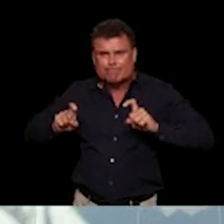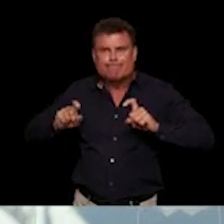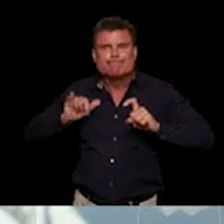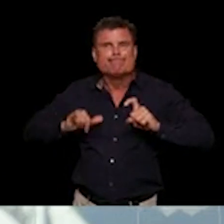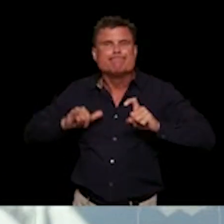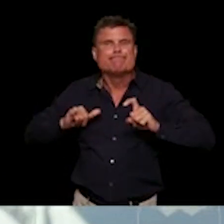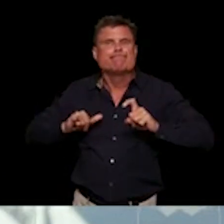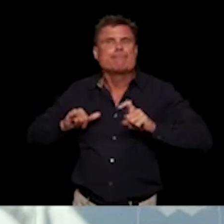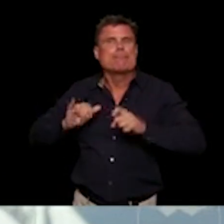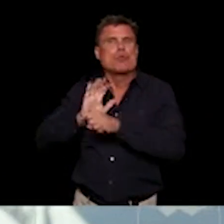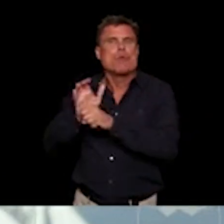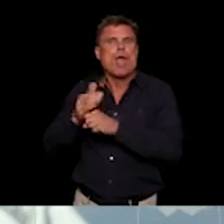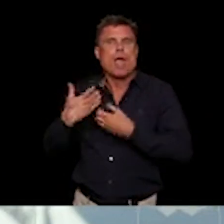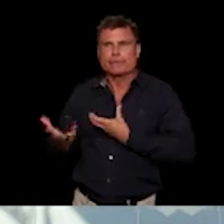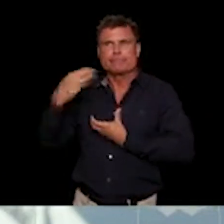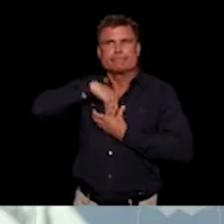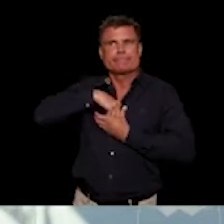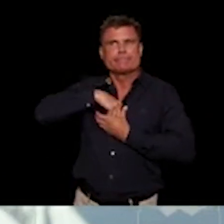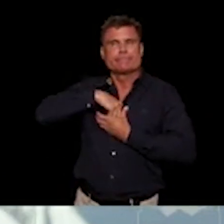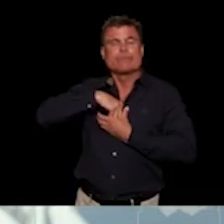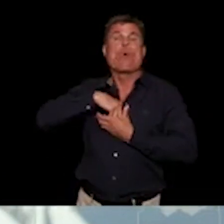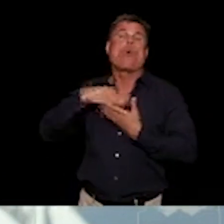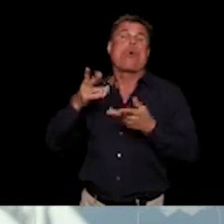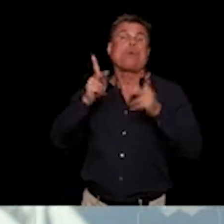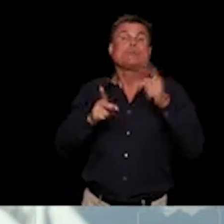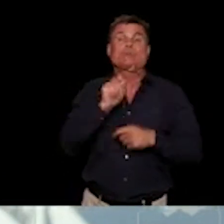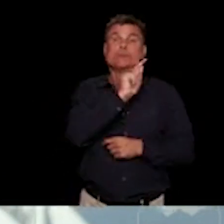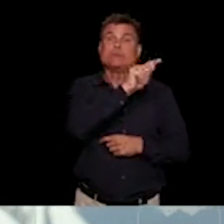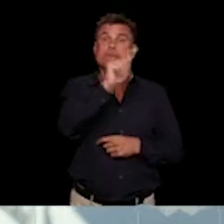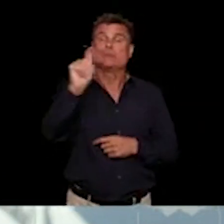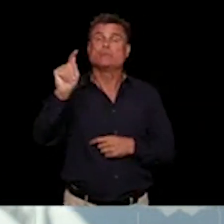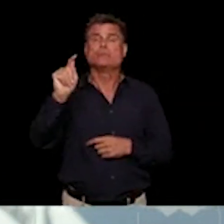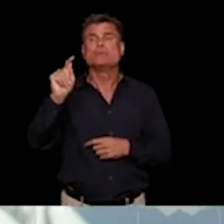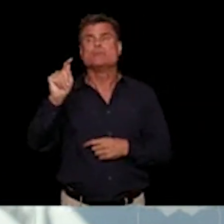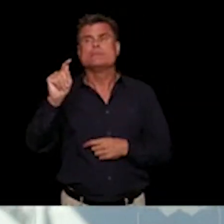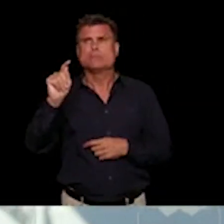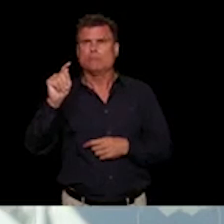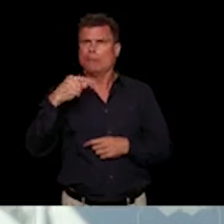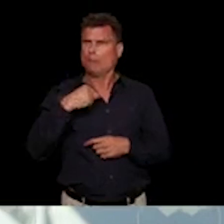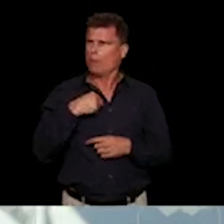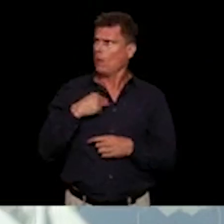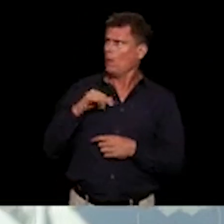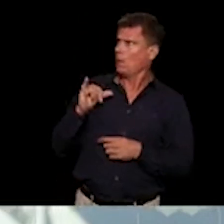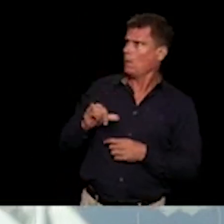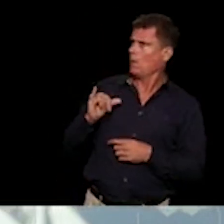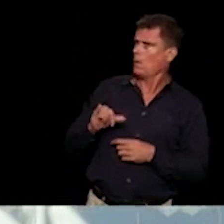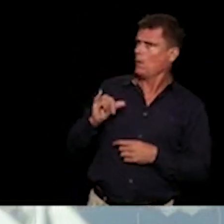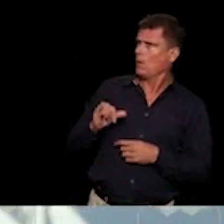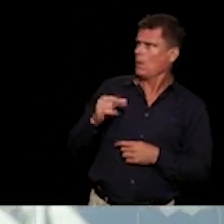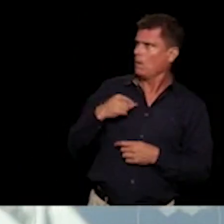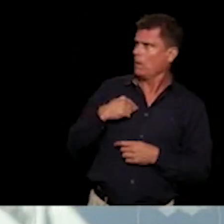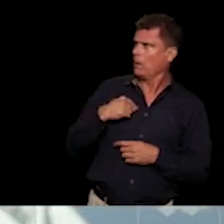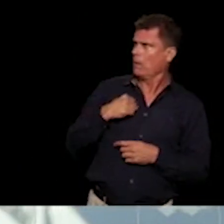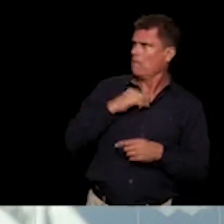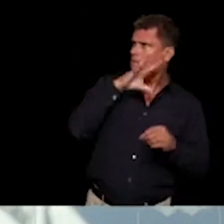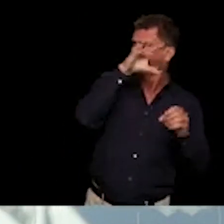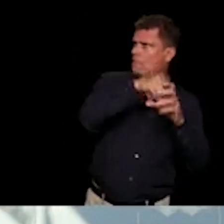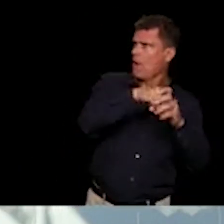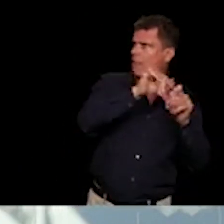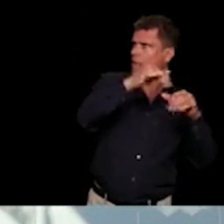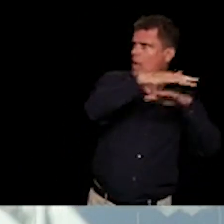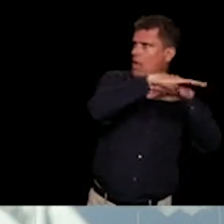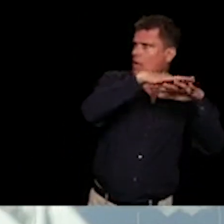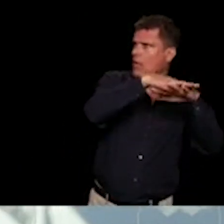spread. And that involves working with people and supporting them and helping them when they get sick. And that is the essential work that public health